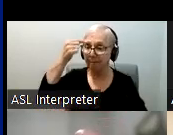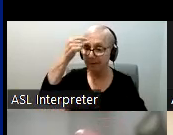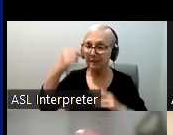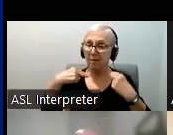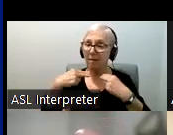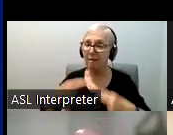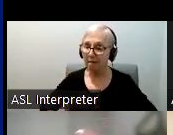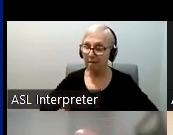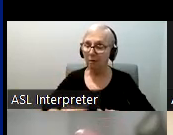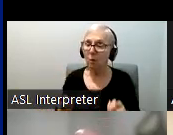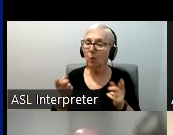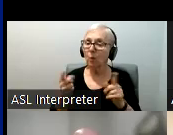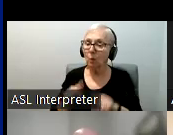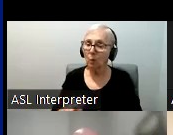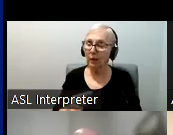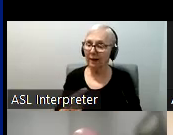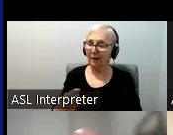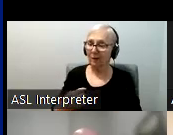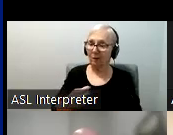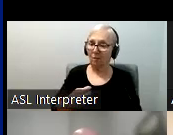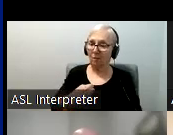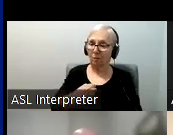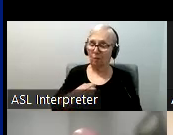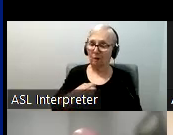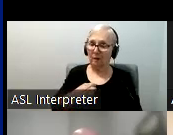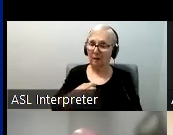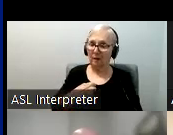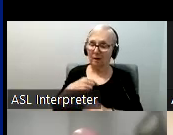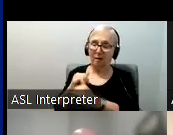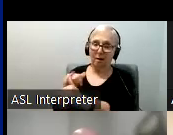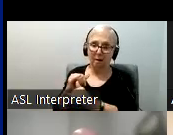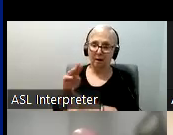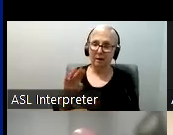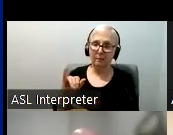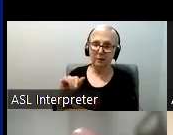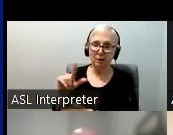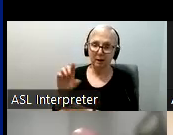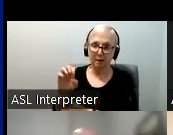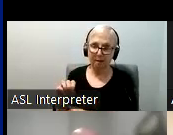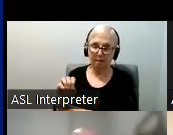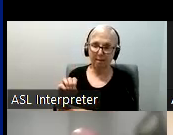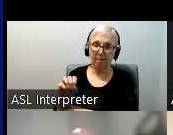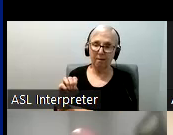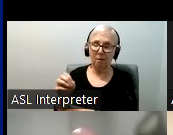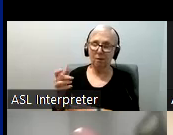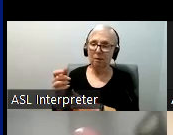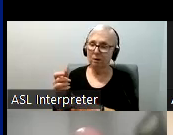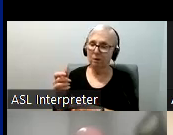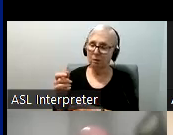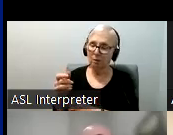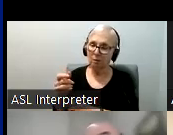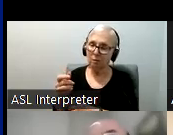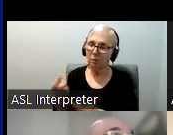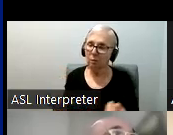health when we are very much like Michelle, when we be dragging her at the Family